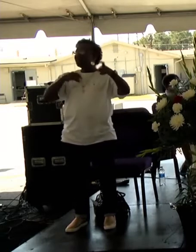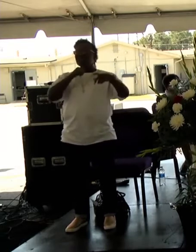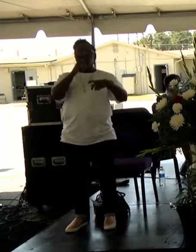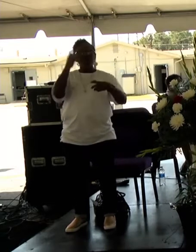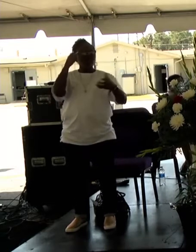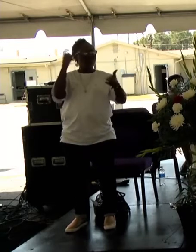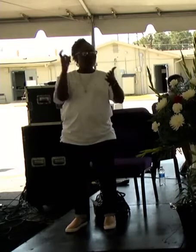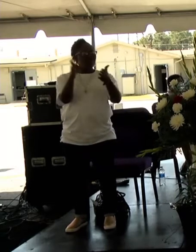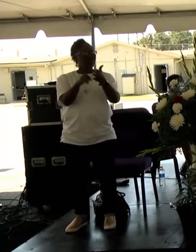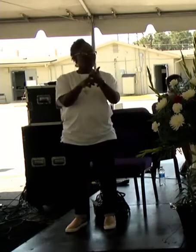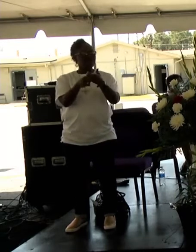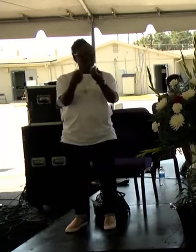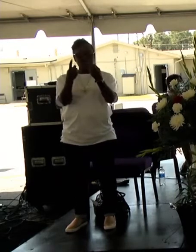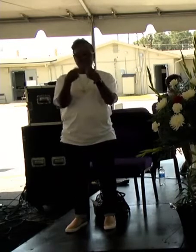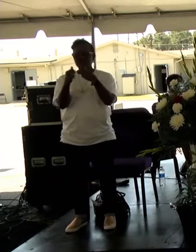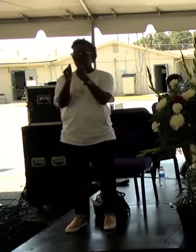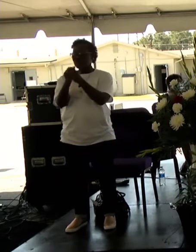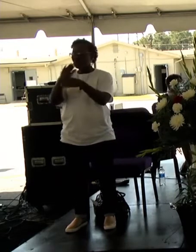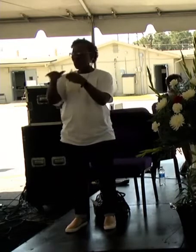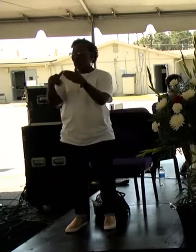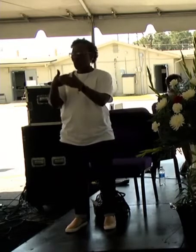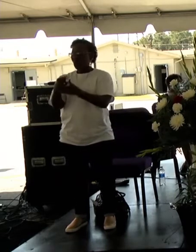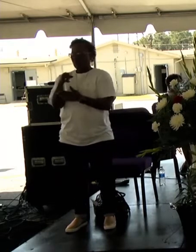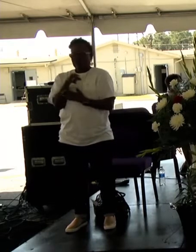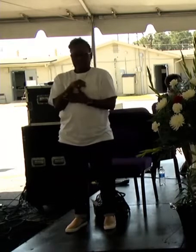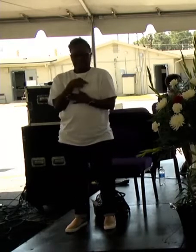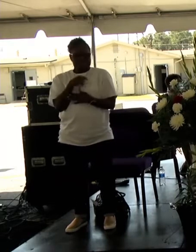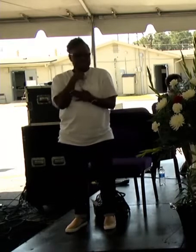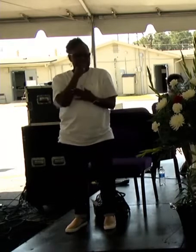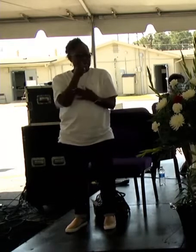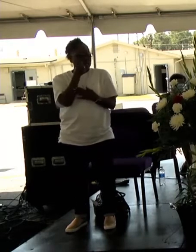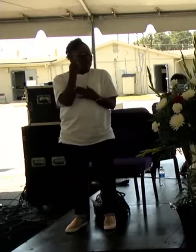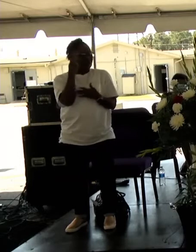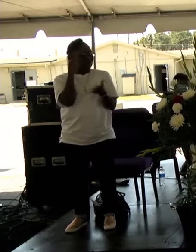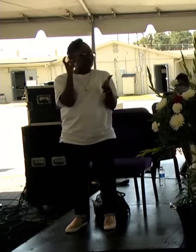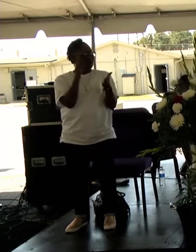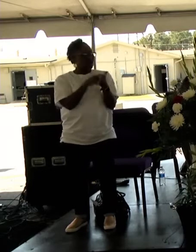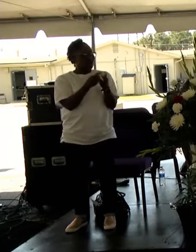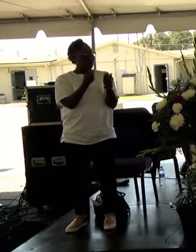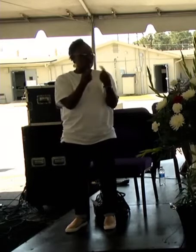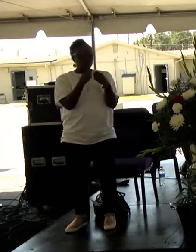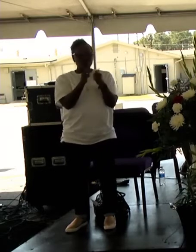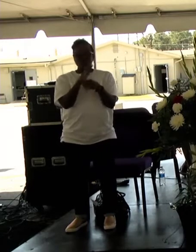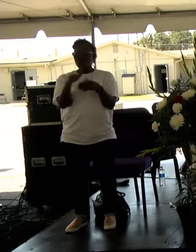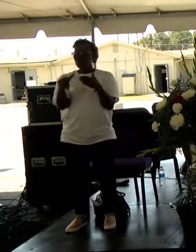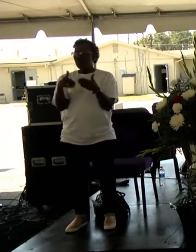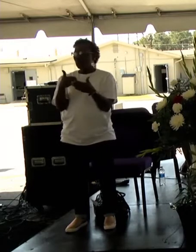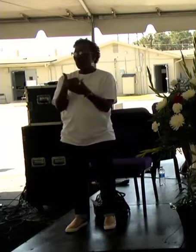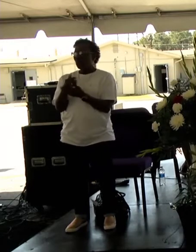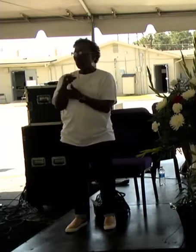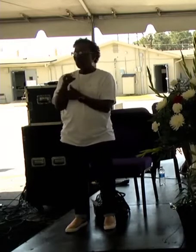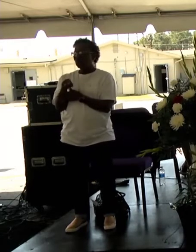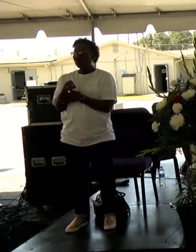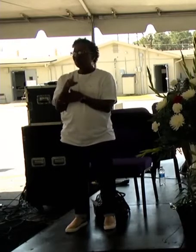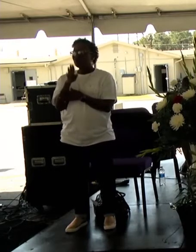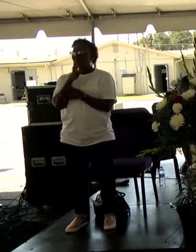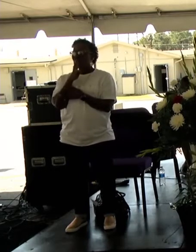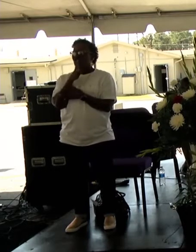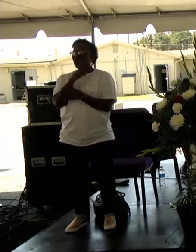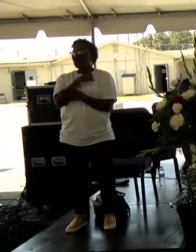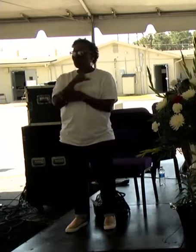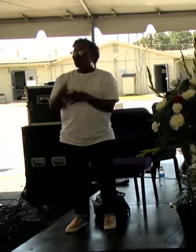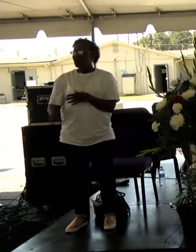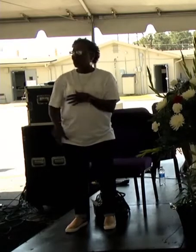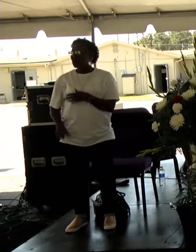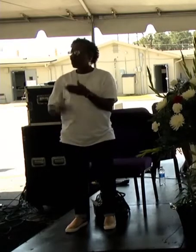didn't realize it came with all of this. I didn't realize it came with all of this. Speak, Lord,